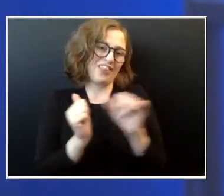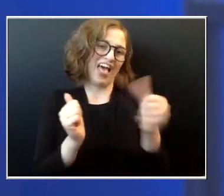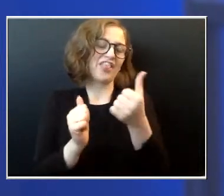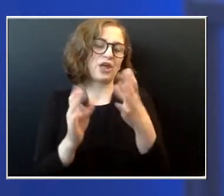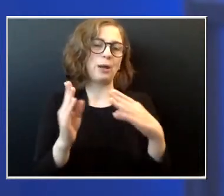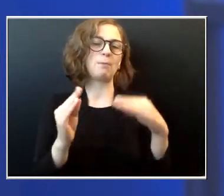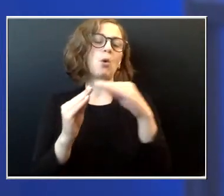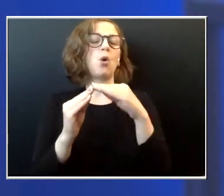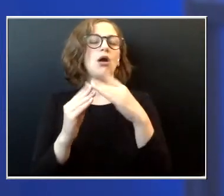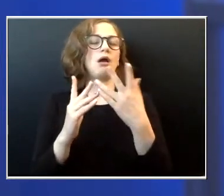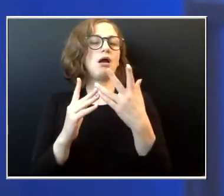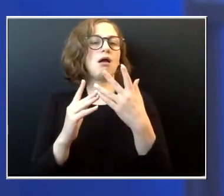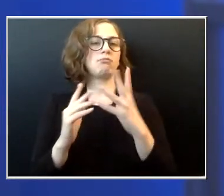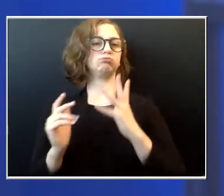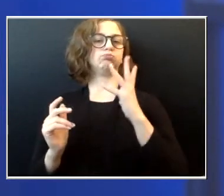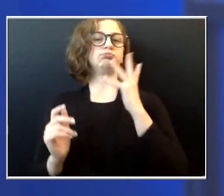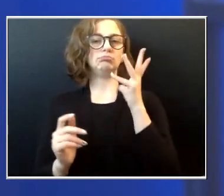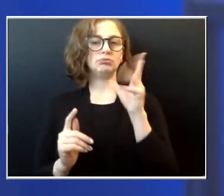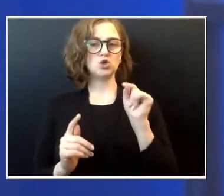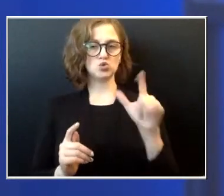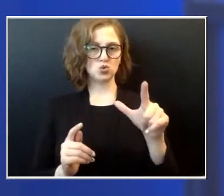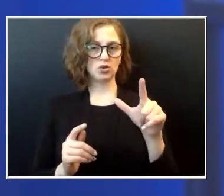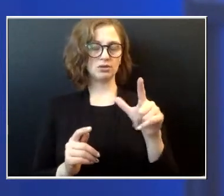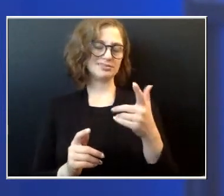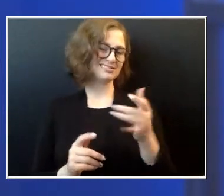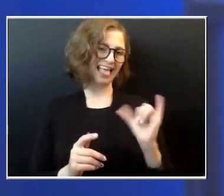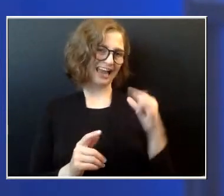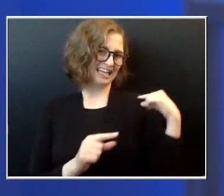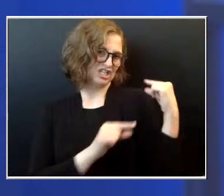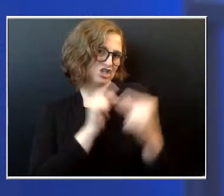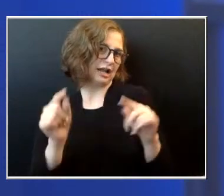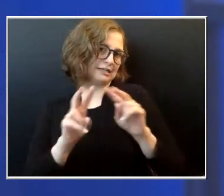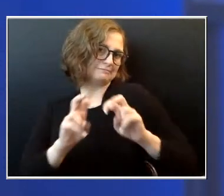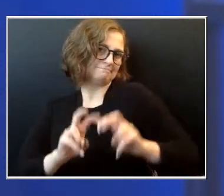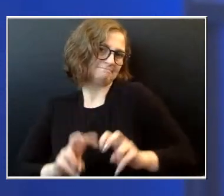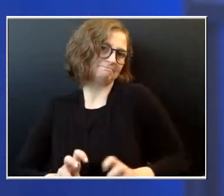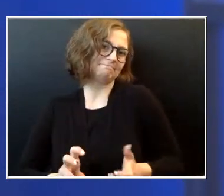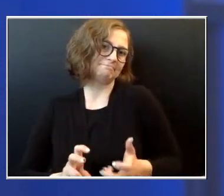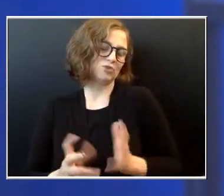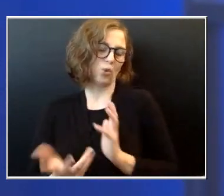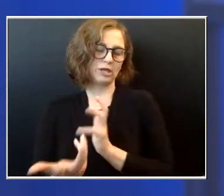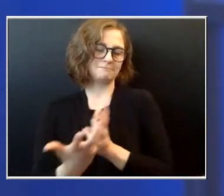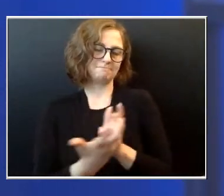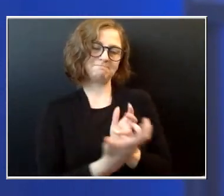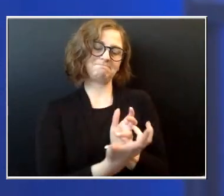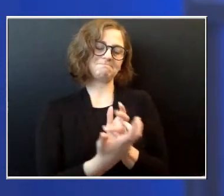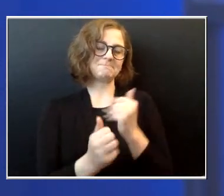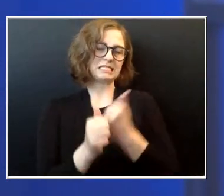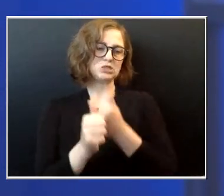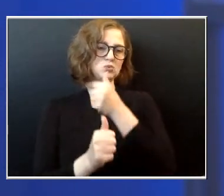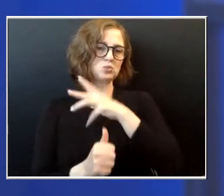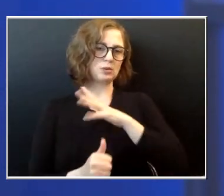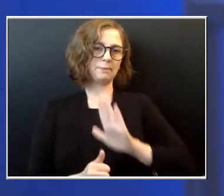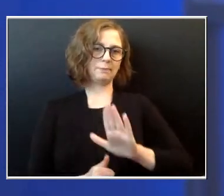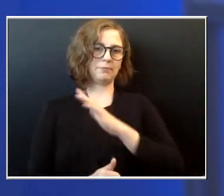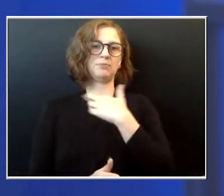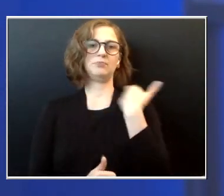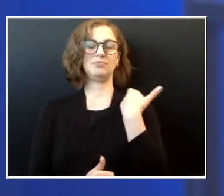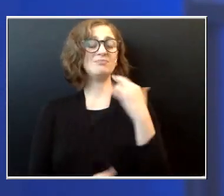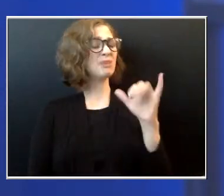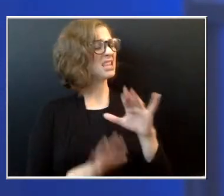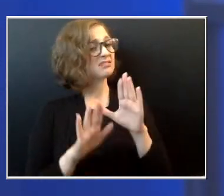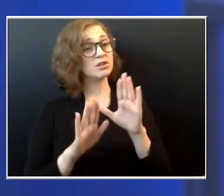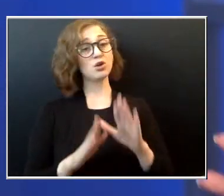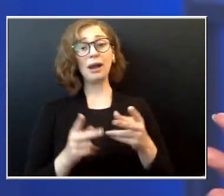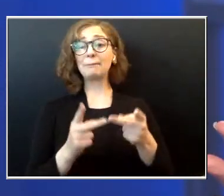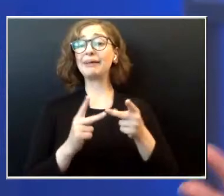including genetic risk assessment as well, to fine-tune and personalize a woman's risk of breast cancer. But it's a great starting point and a great point